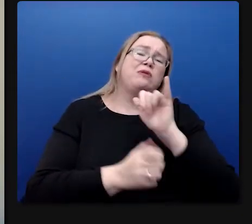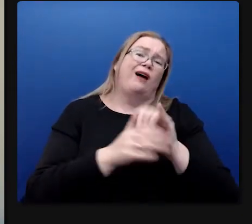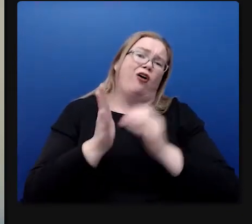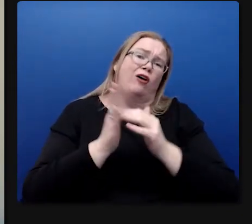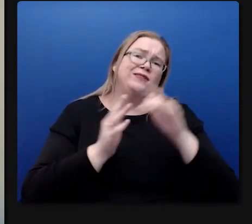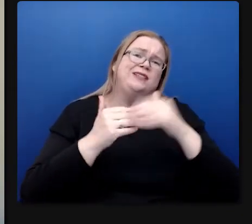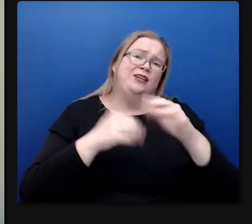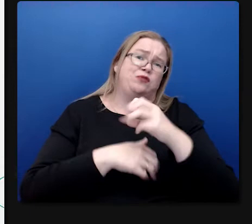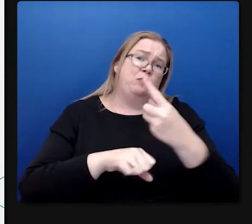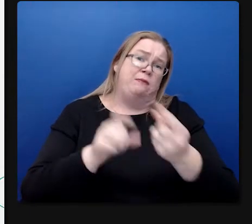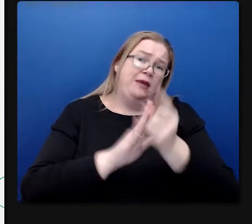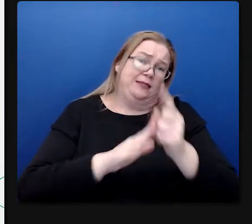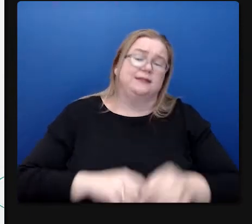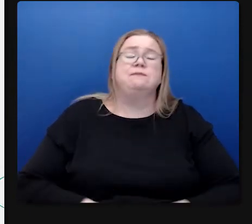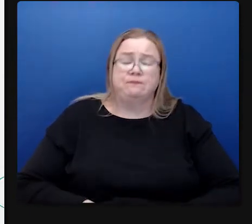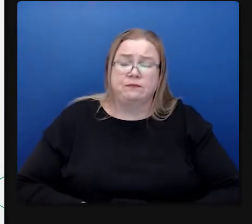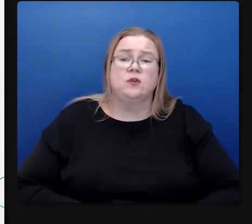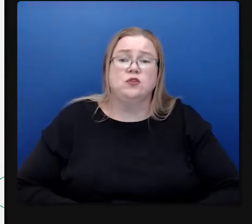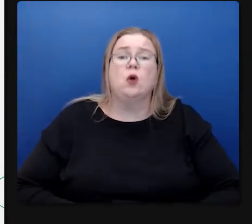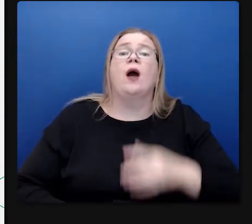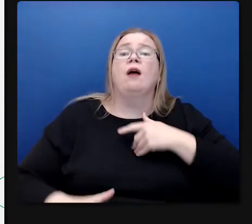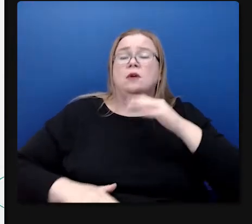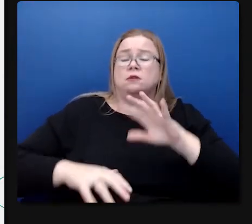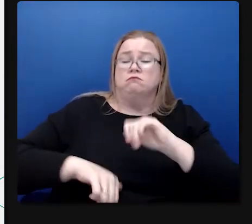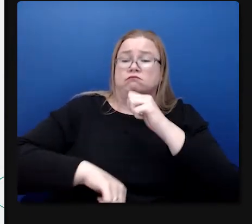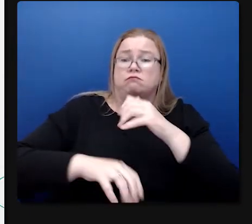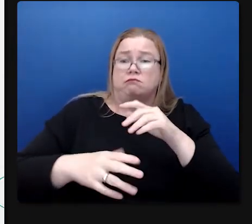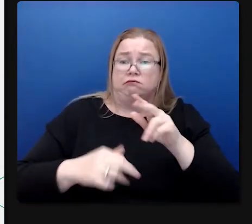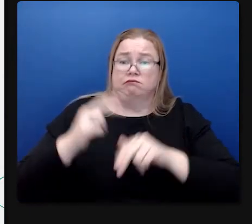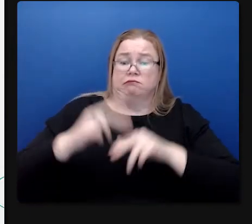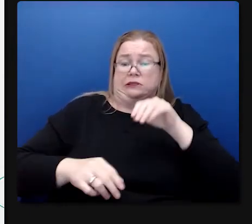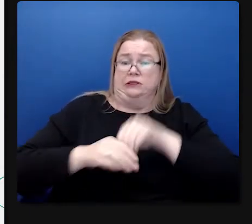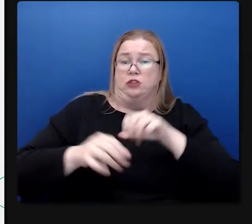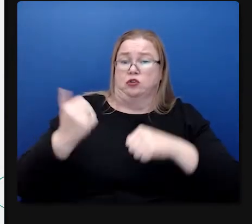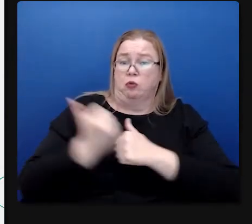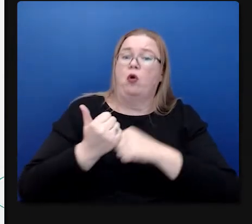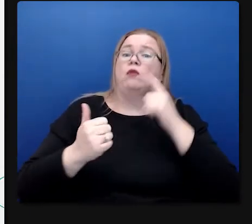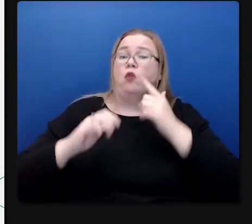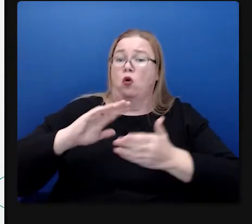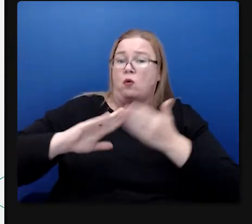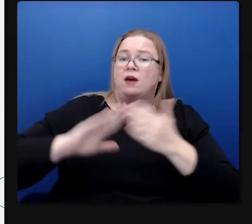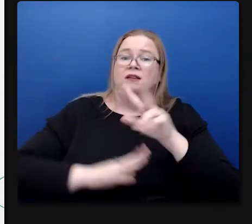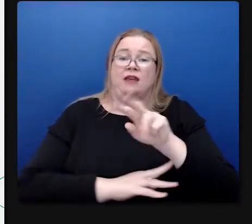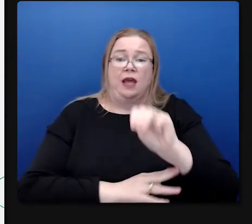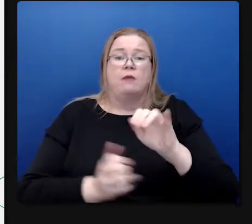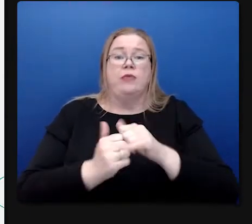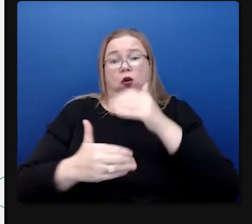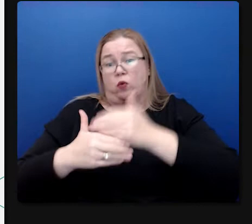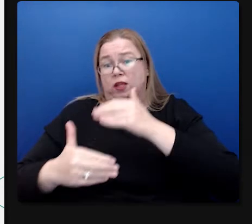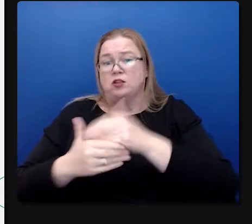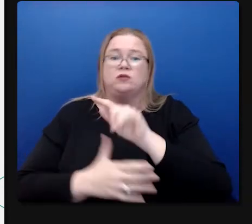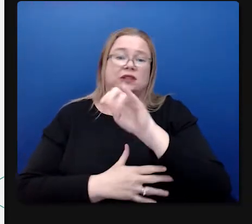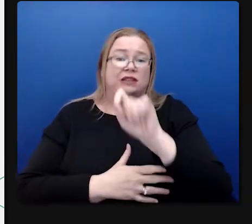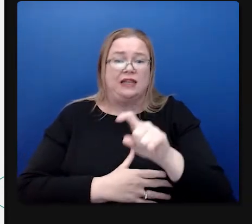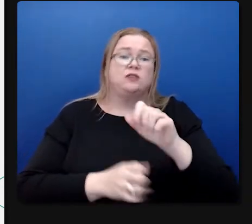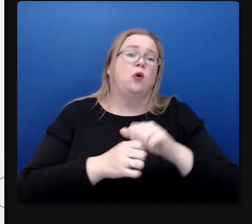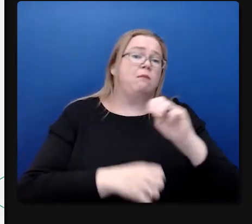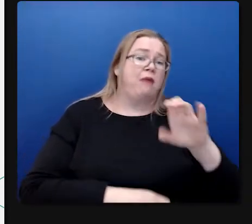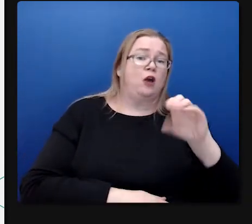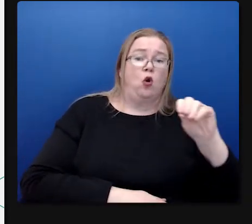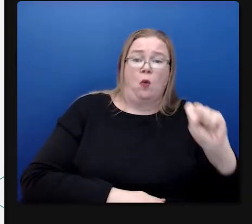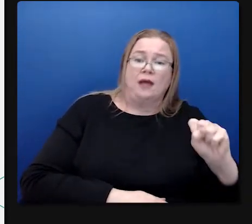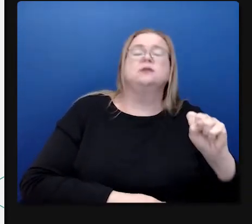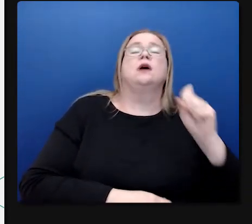a lot in the next few minutes. It has built-in support for running VMs that are Windows or Linux or